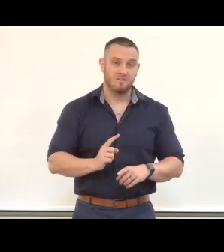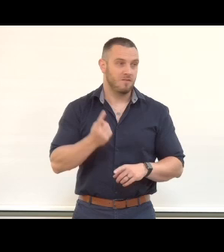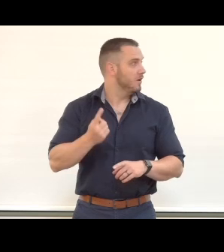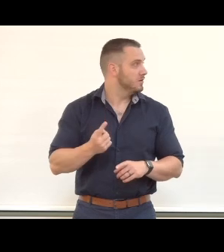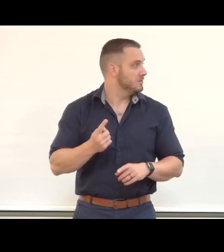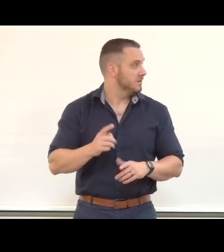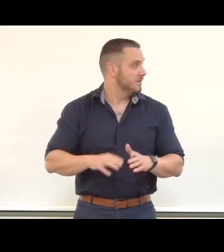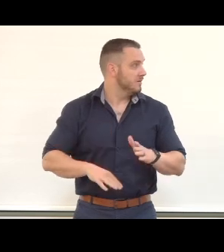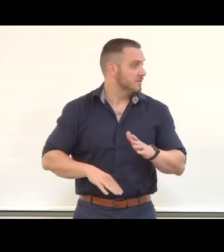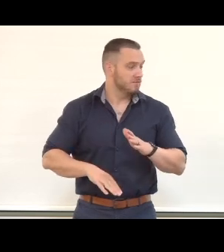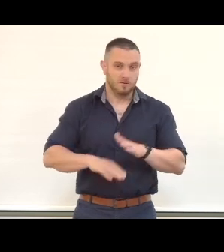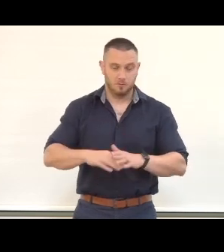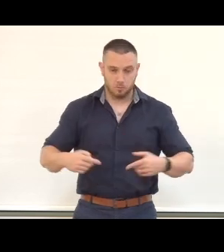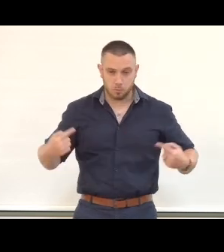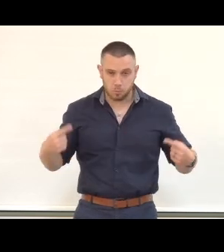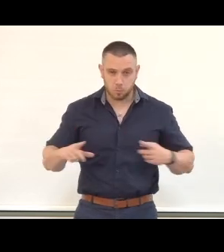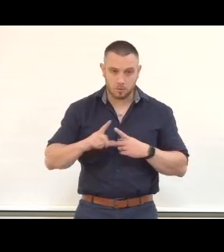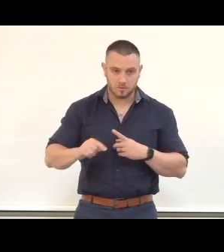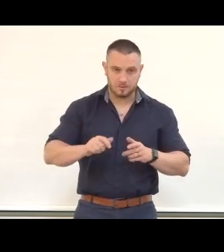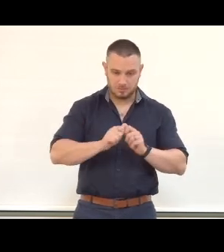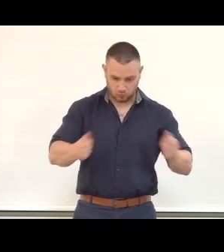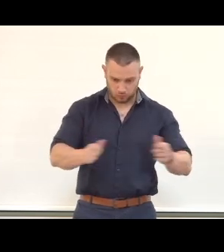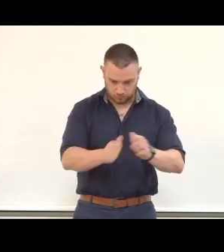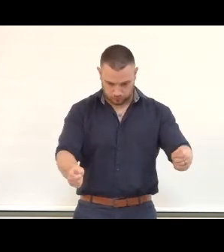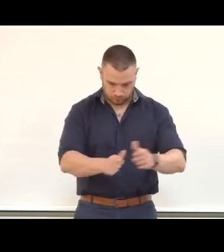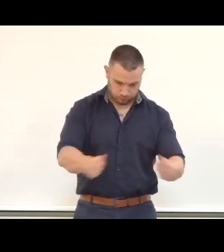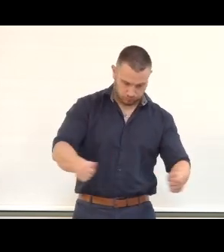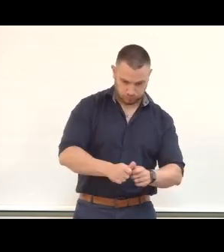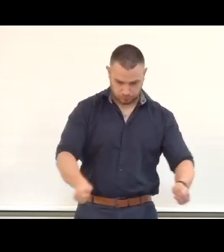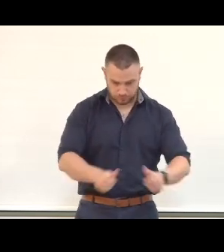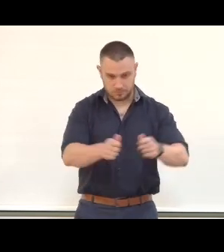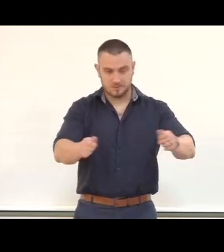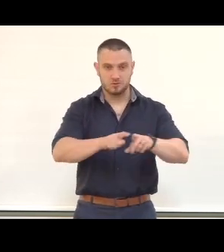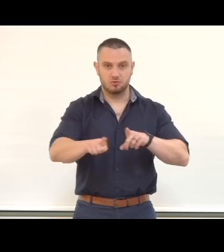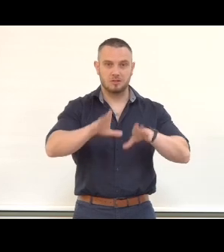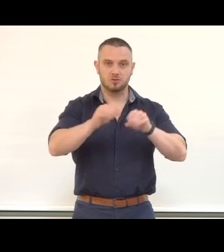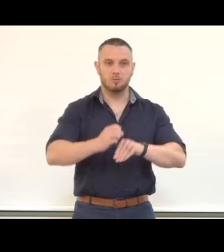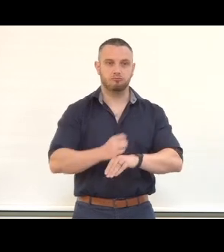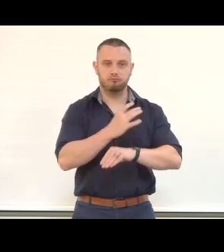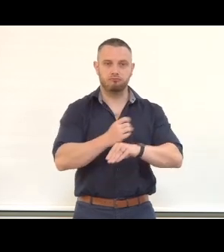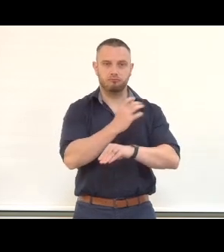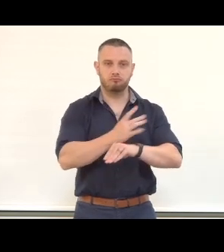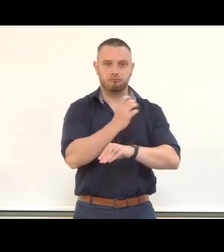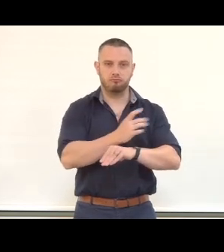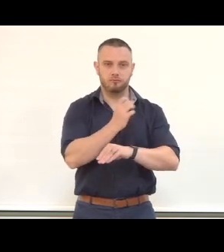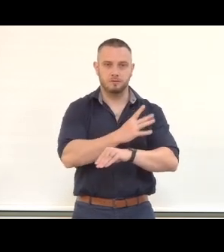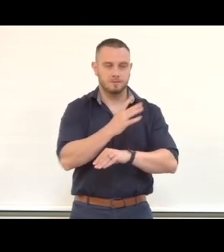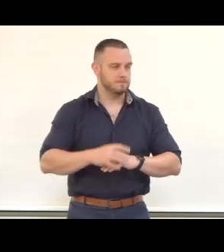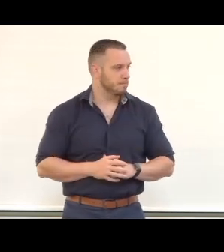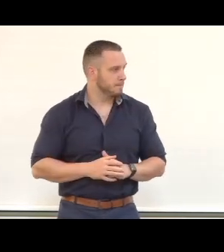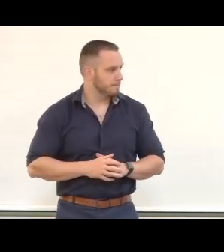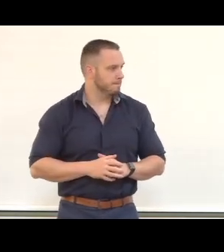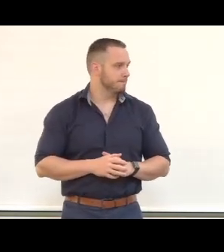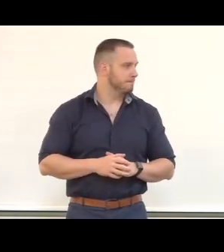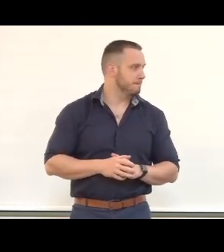full Apollo 11 and duct tape kind of bigger fenders made from cardboard to it, like the boxes from the